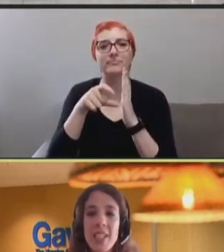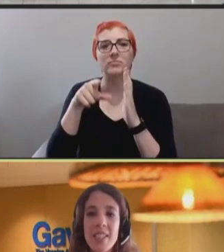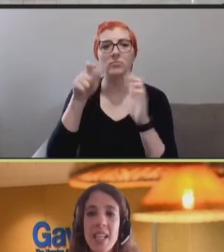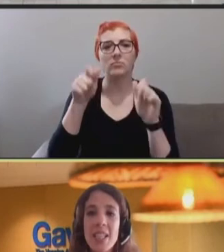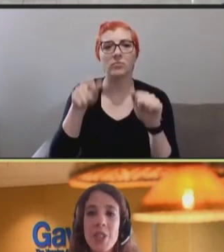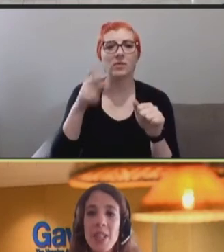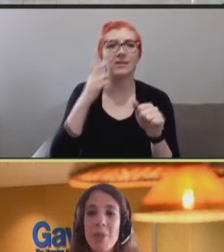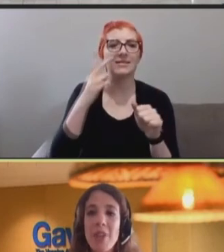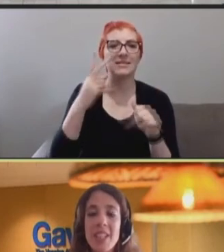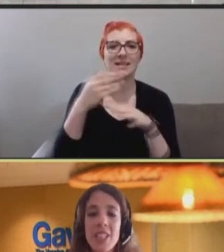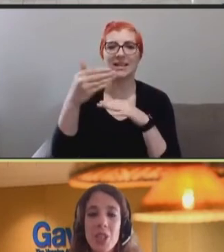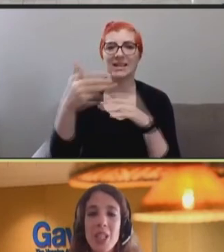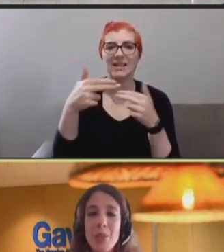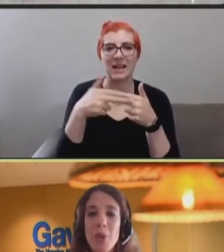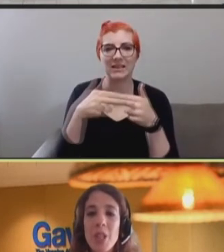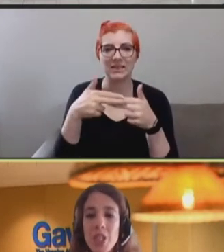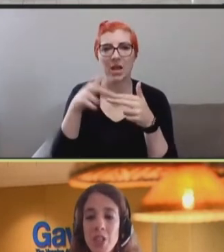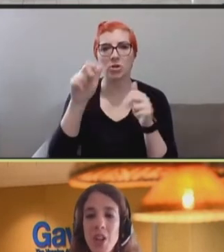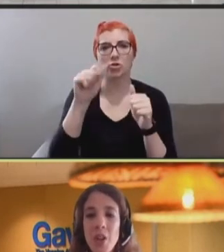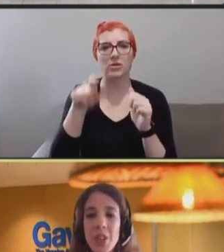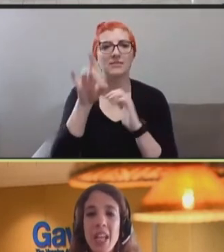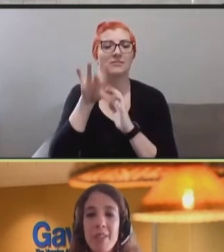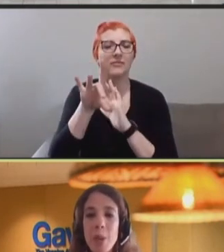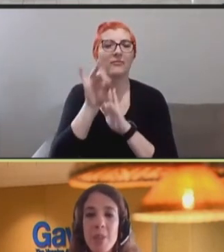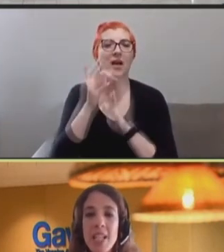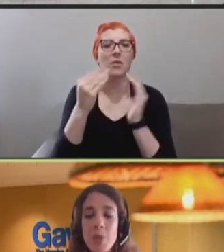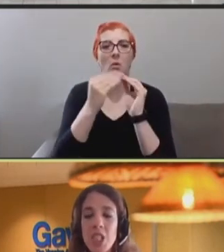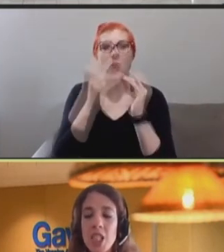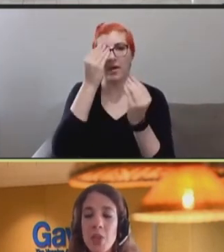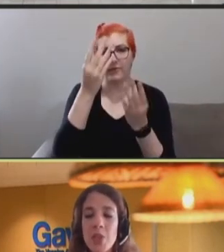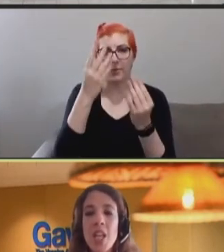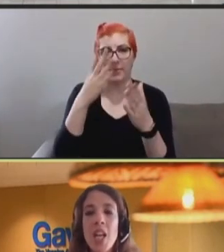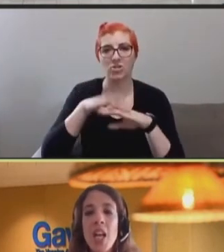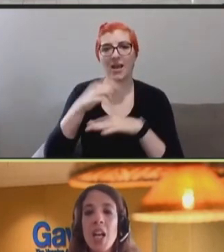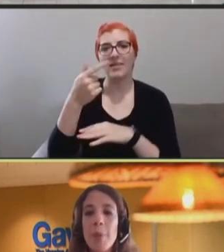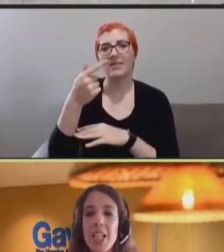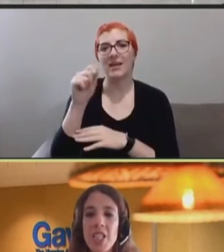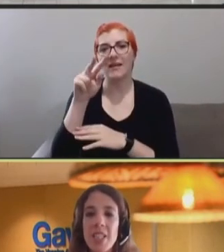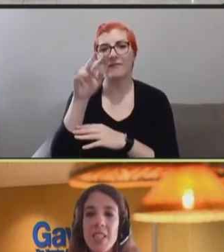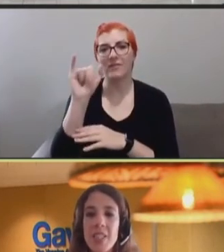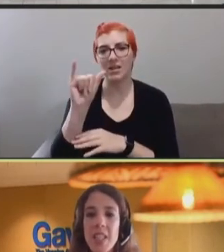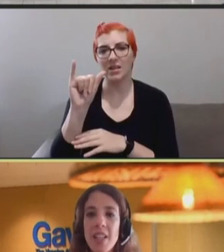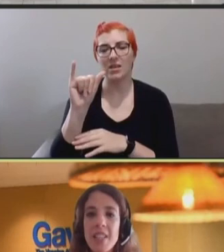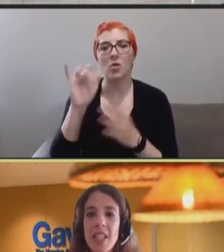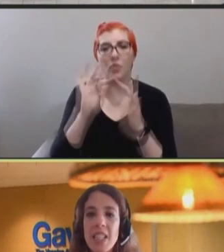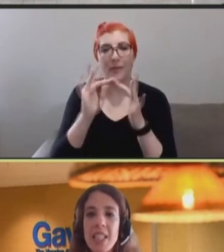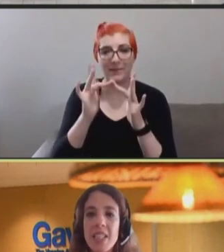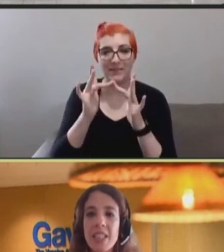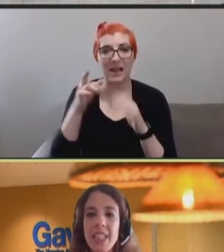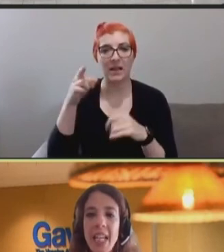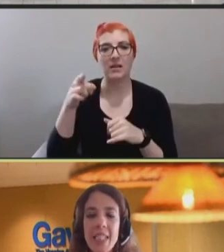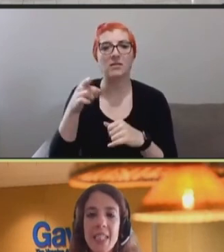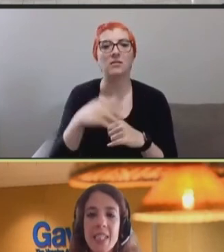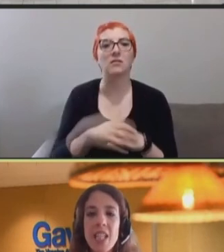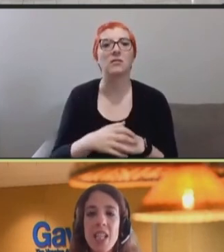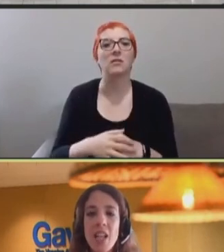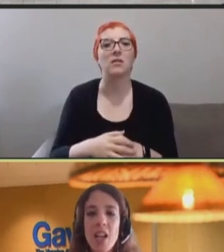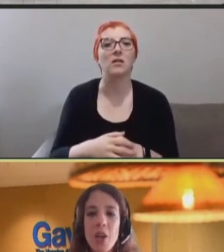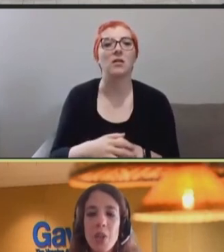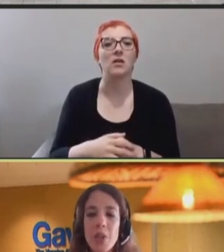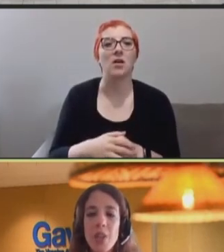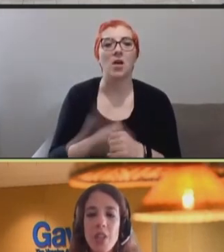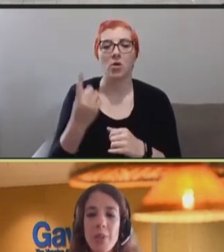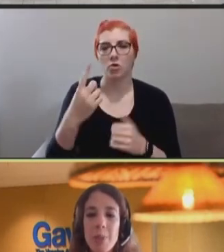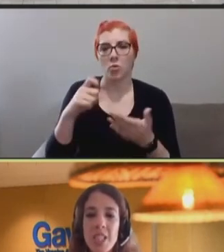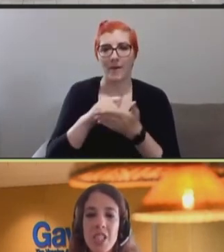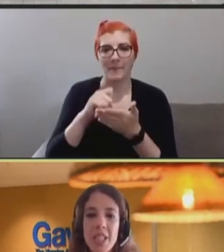on the next slide, you can find additional information on the Gavi website, which includes a page that is entirely dedicated